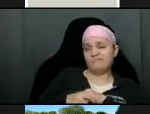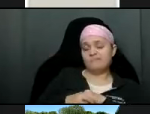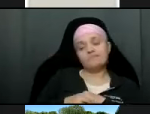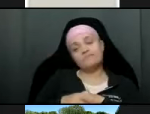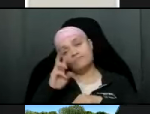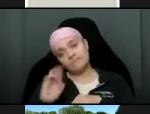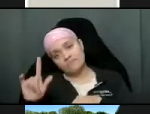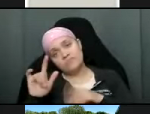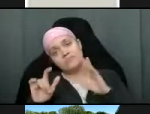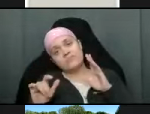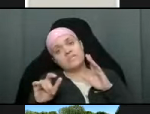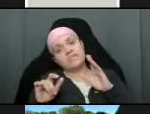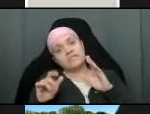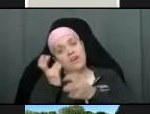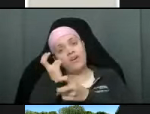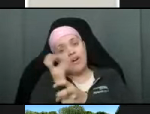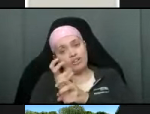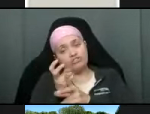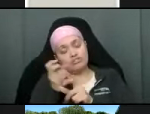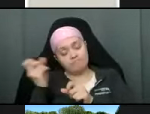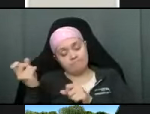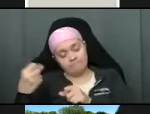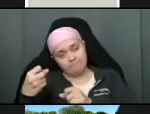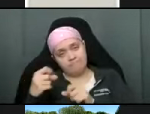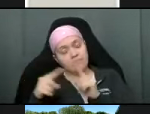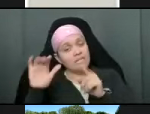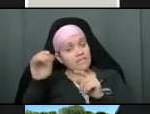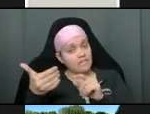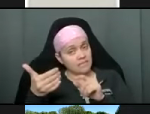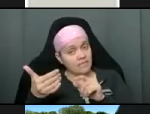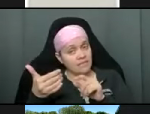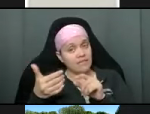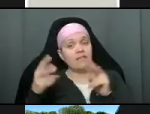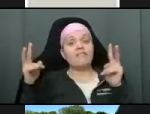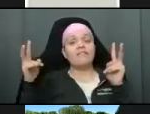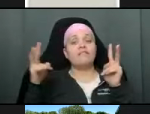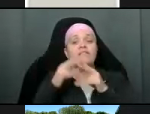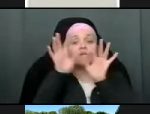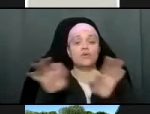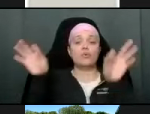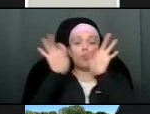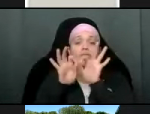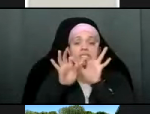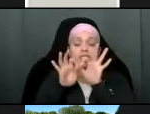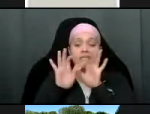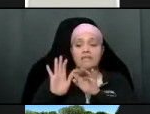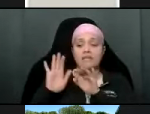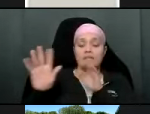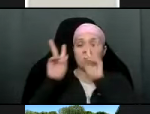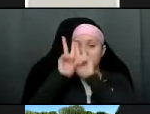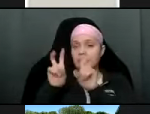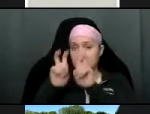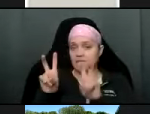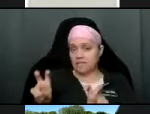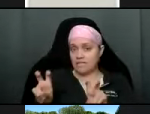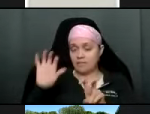Well, harsh, but it turns out very important. His assessment turns